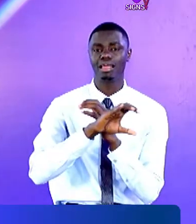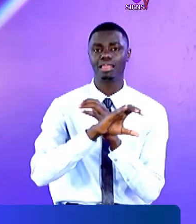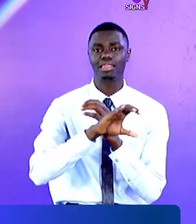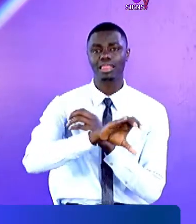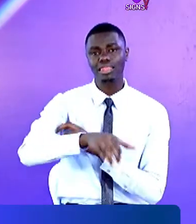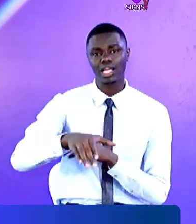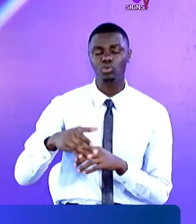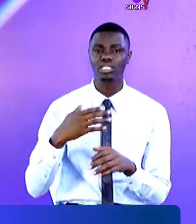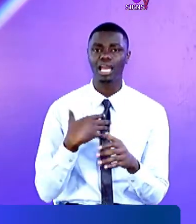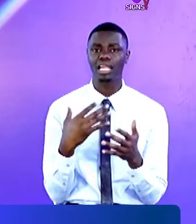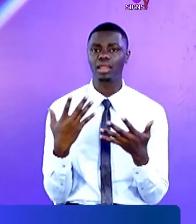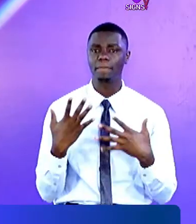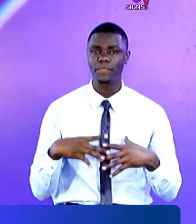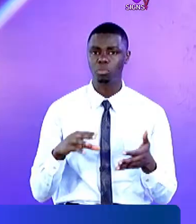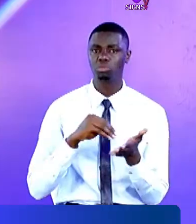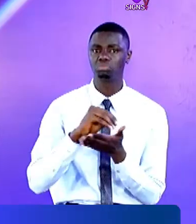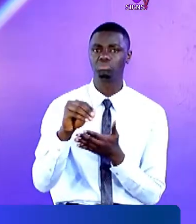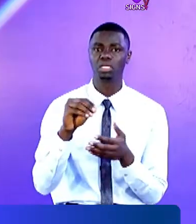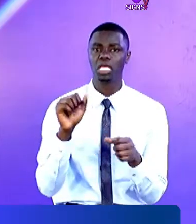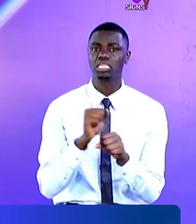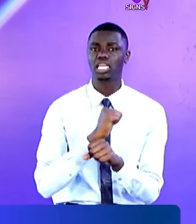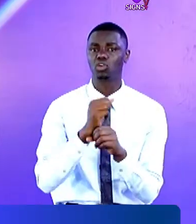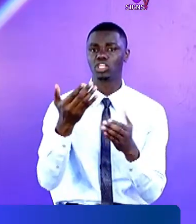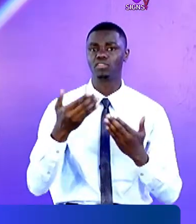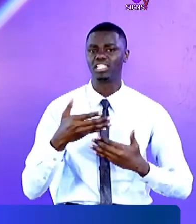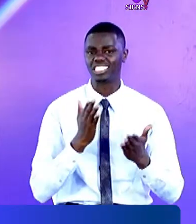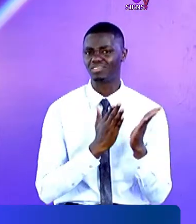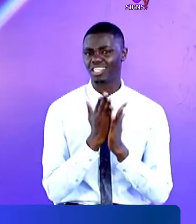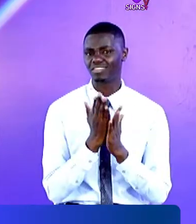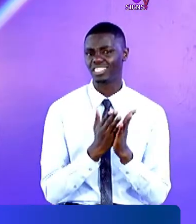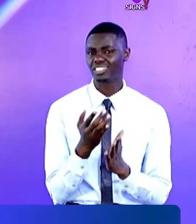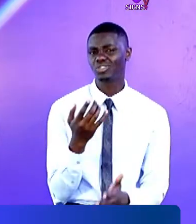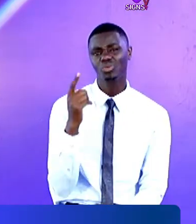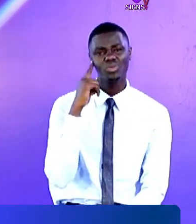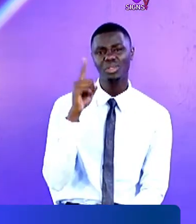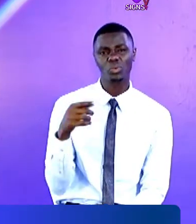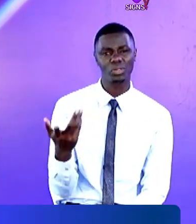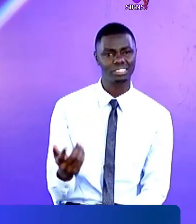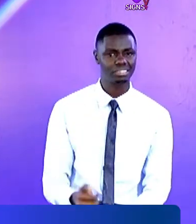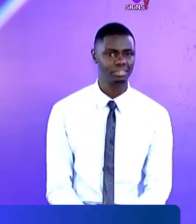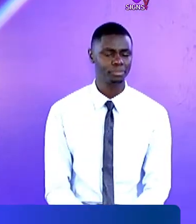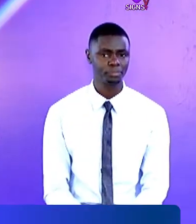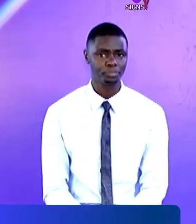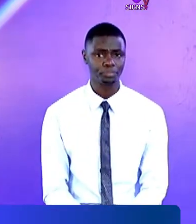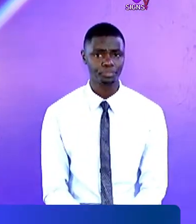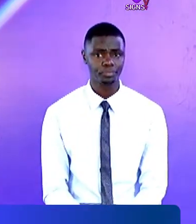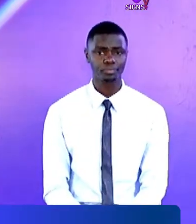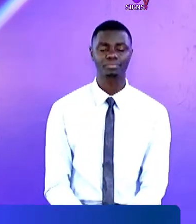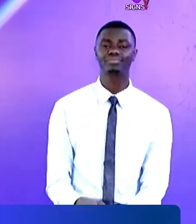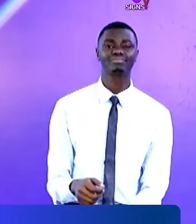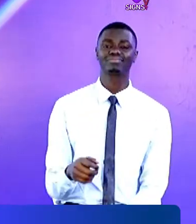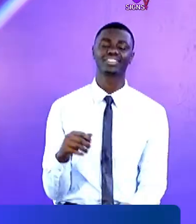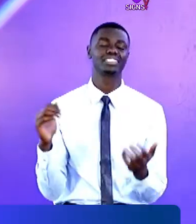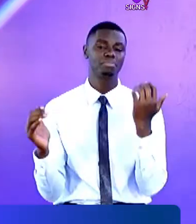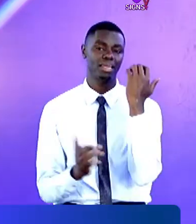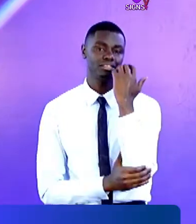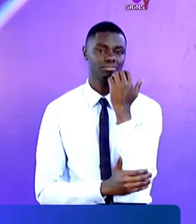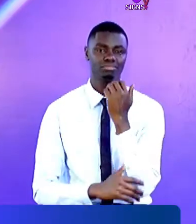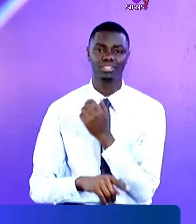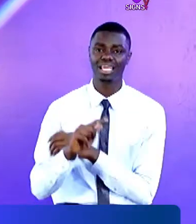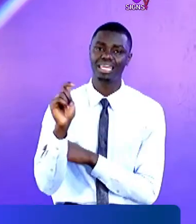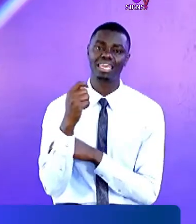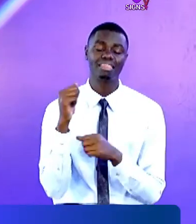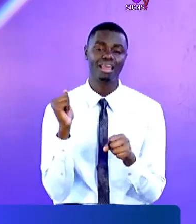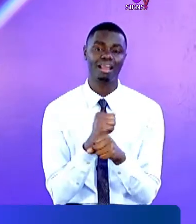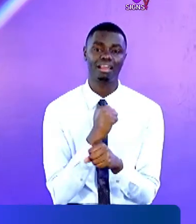paying money for, they cannot receive the services themselves. Yeah, first of all, it's very unfortunate that Kenyans